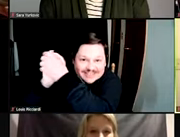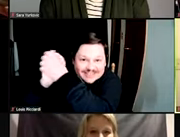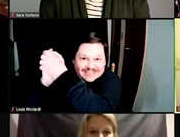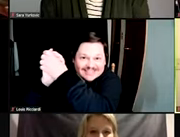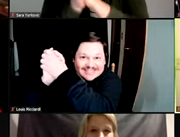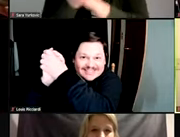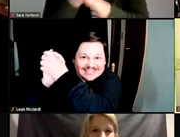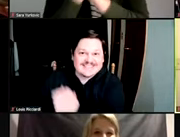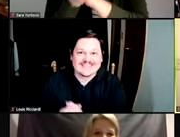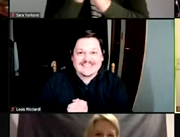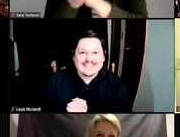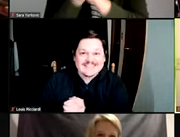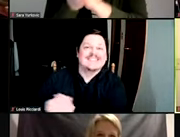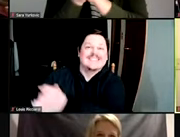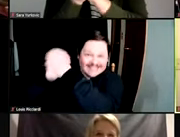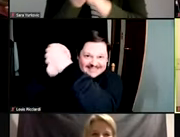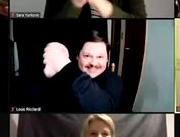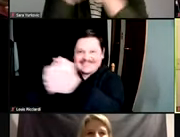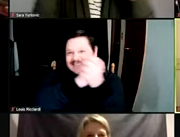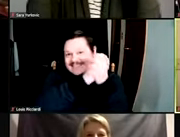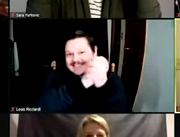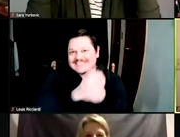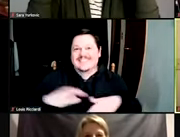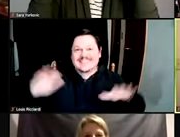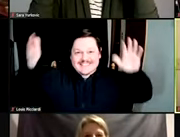it! Congratulations!